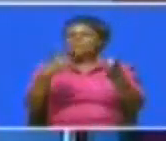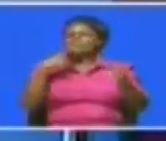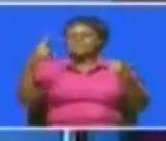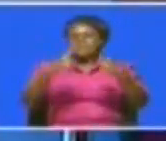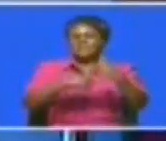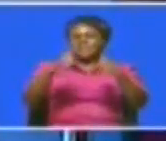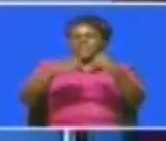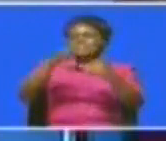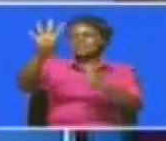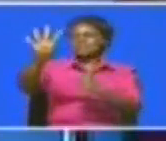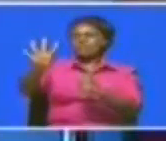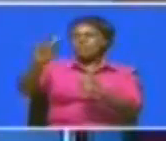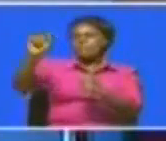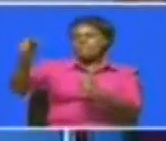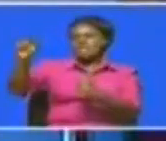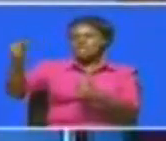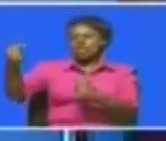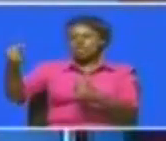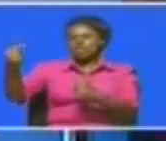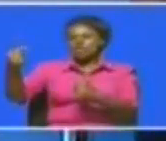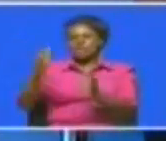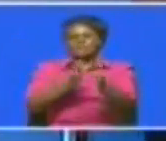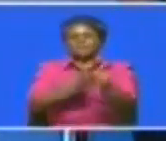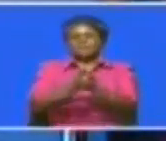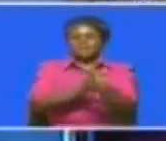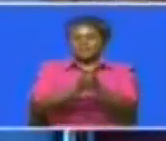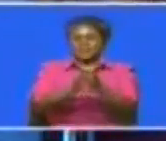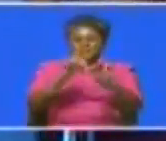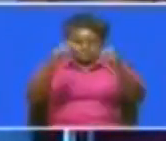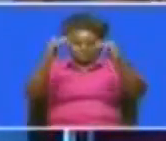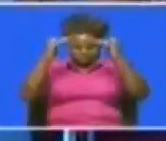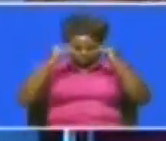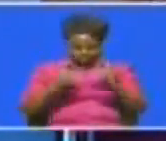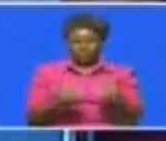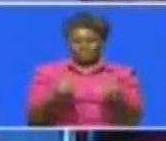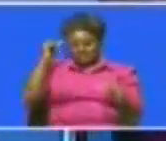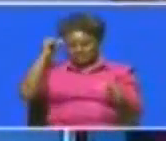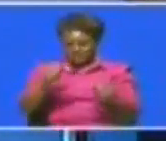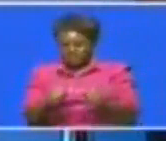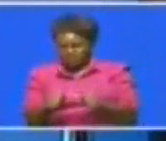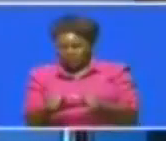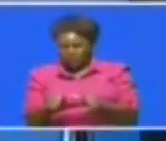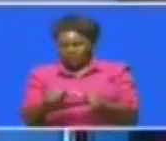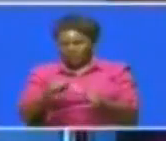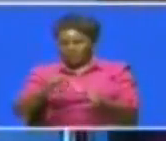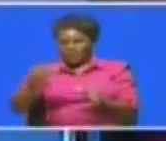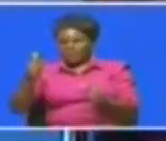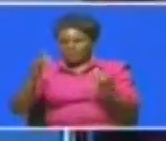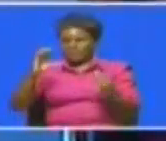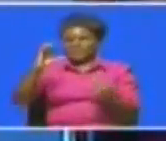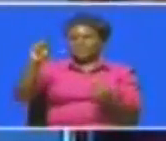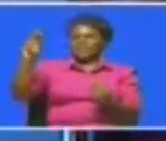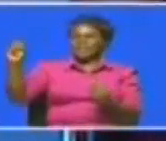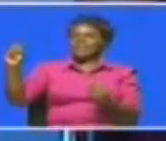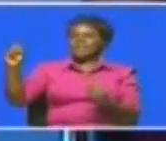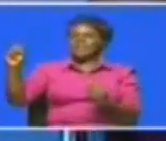664 million shillings. Very impressive. Then we can recall the Someone Tell CNN